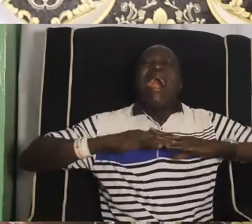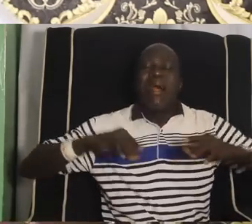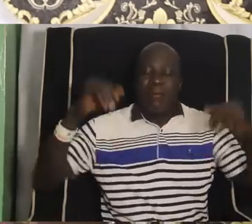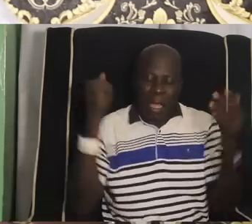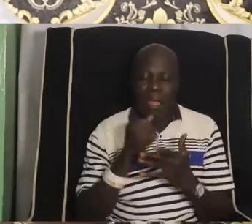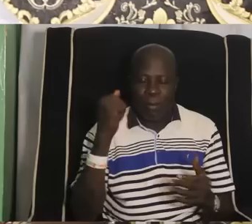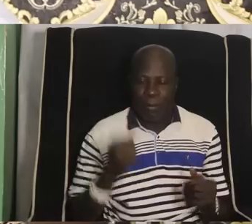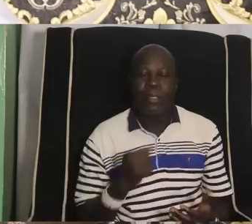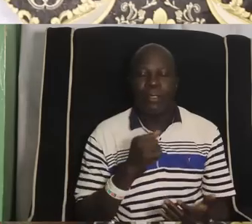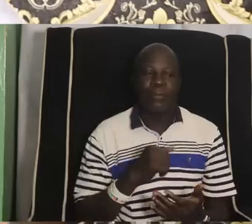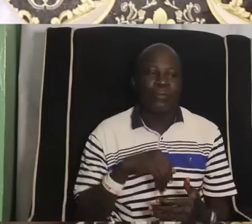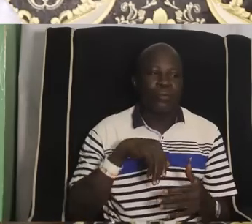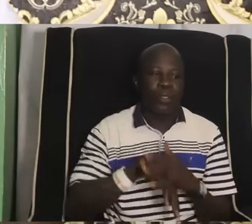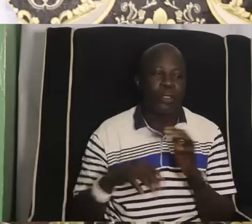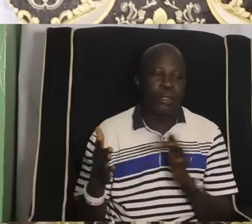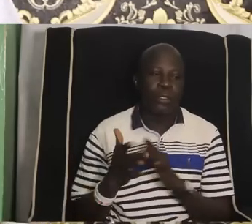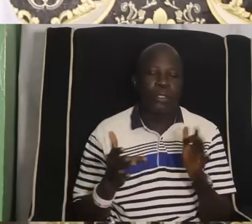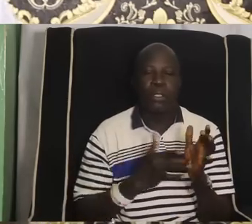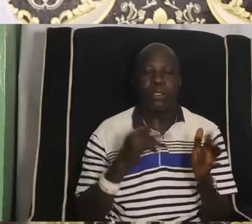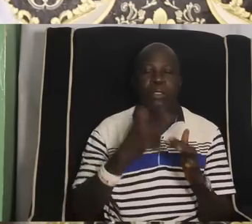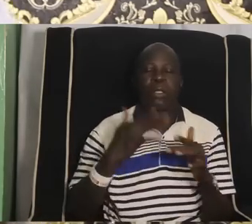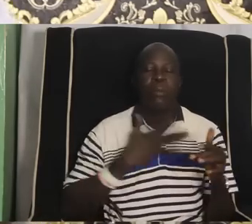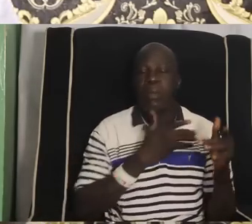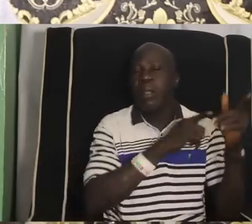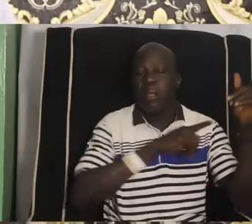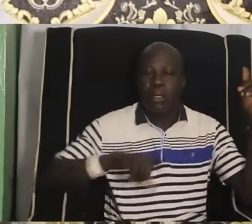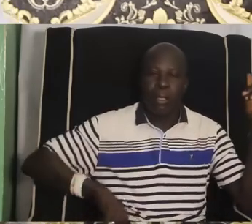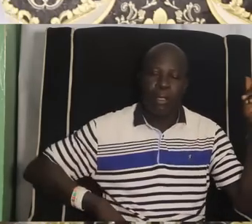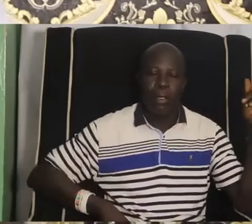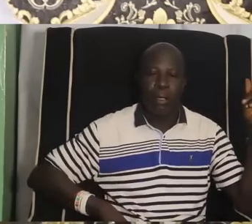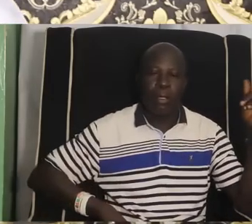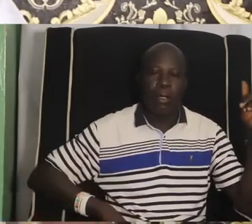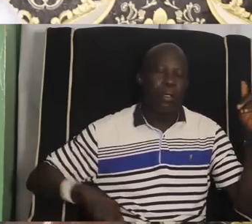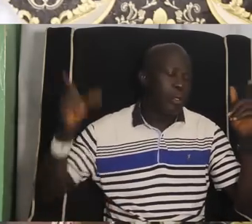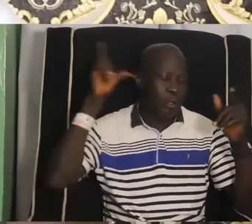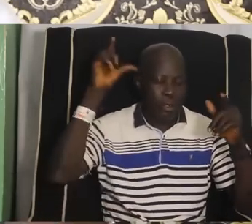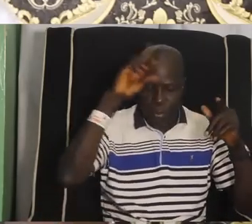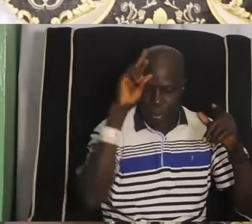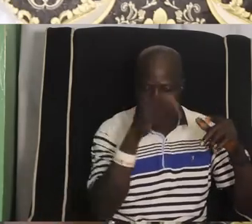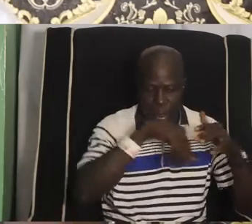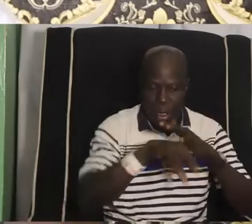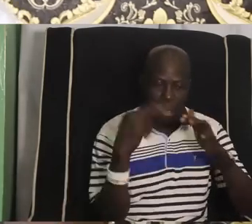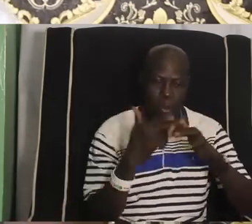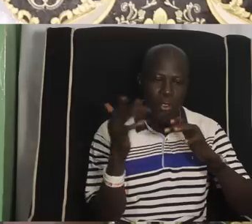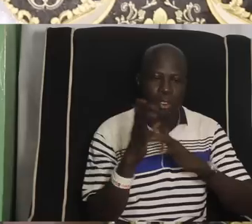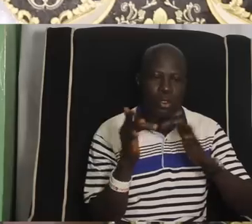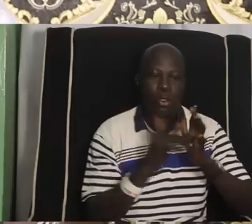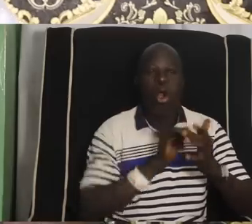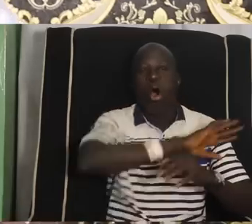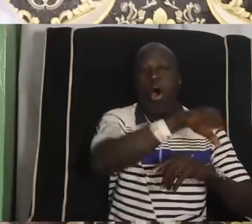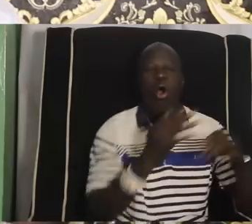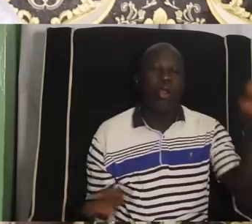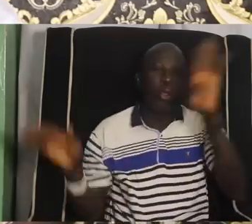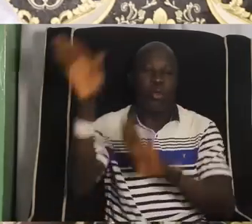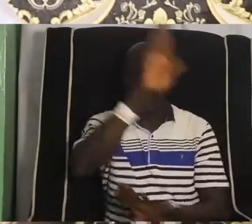this meaning of this dream. Mo sọ pé tó bá yà rẹ nínú káà agbolé kan yẹn, family kan yẹn. You will see yourself in a car is a family. Bọ̀